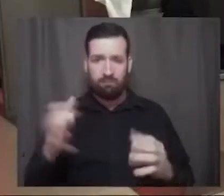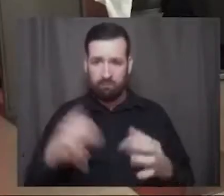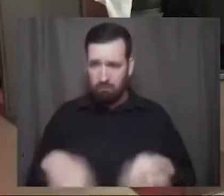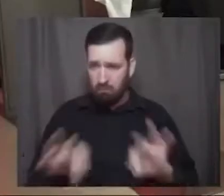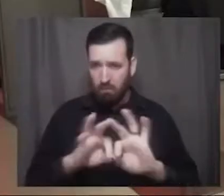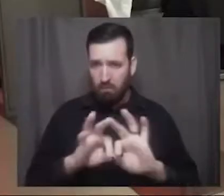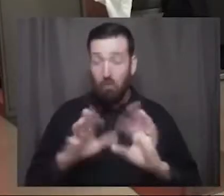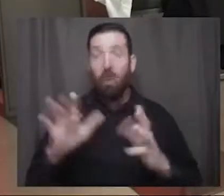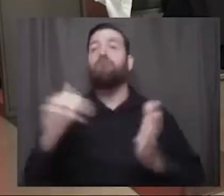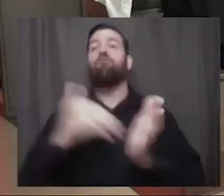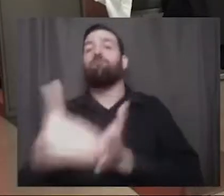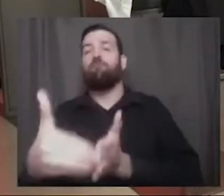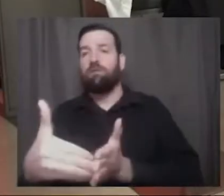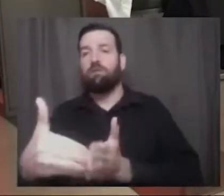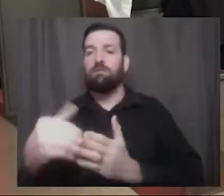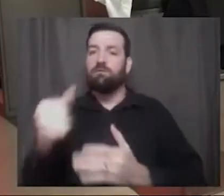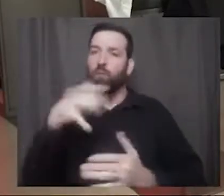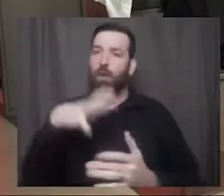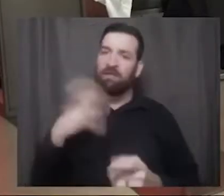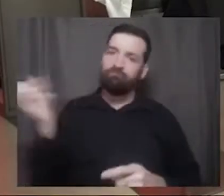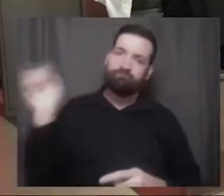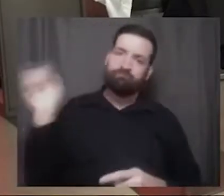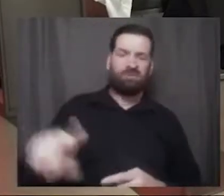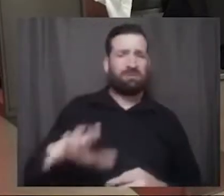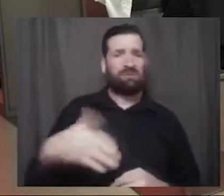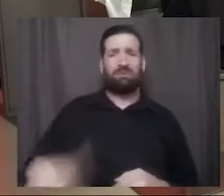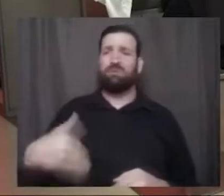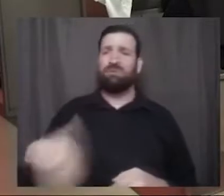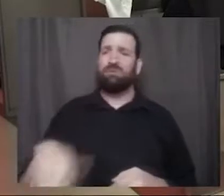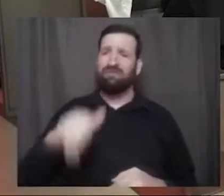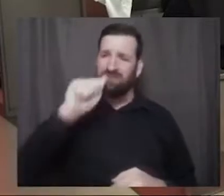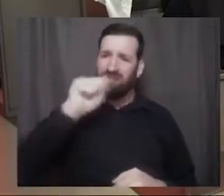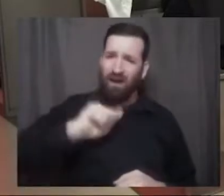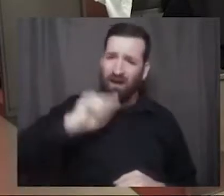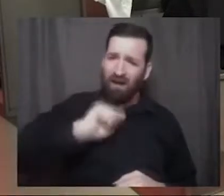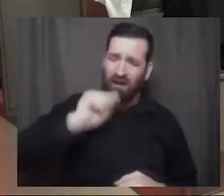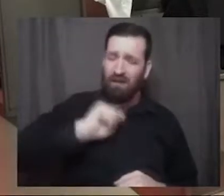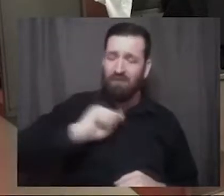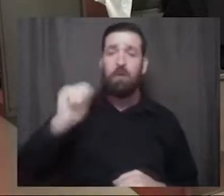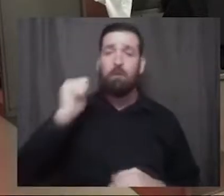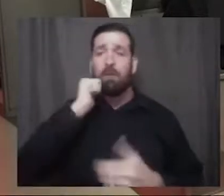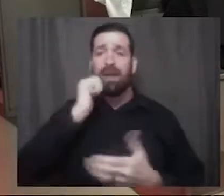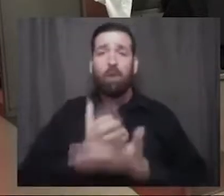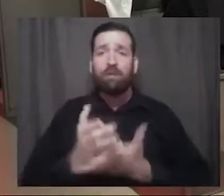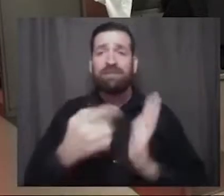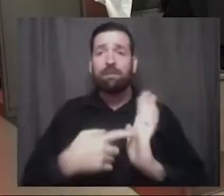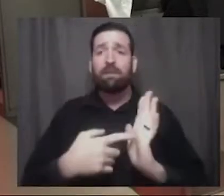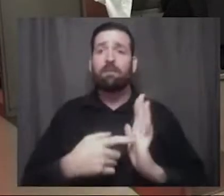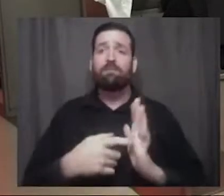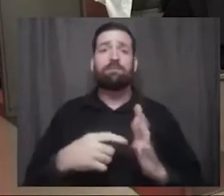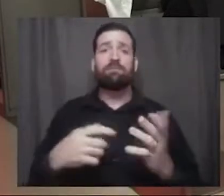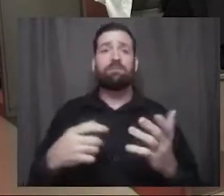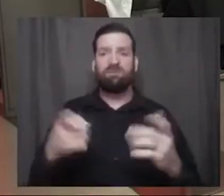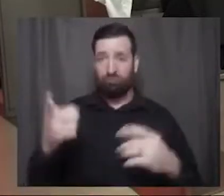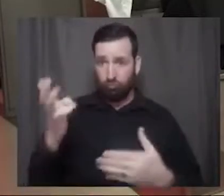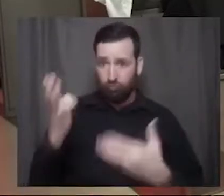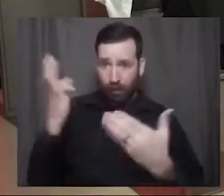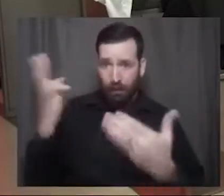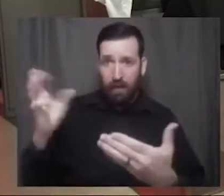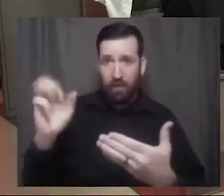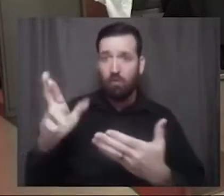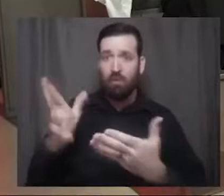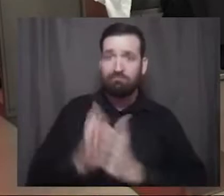suffering really uncomfortable menopause or perimenopause symptoms and that you would recommend or they would ask about hormone